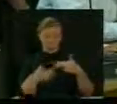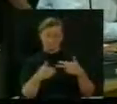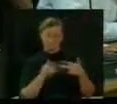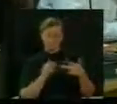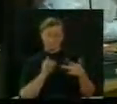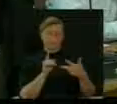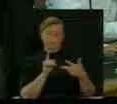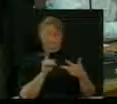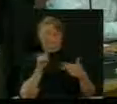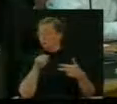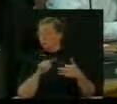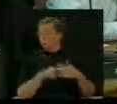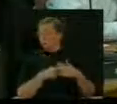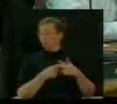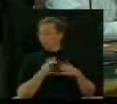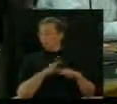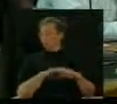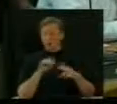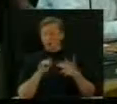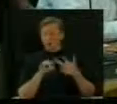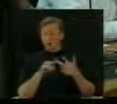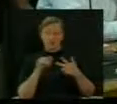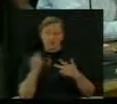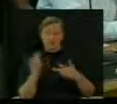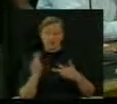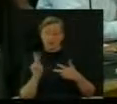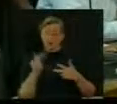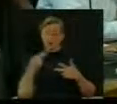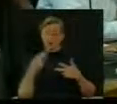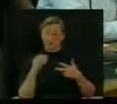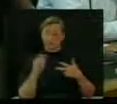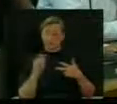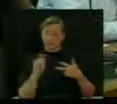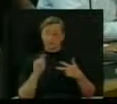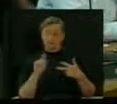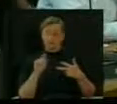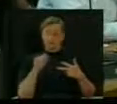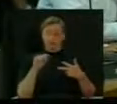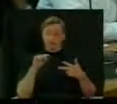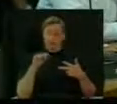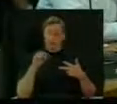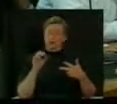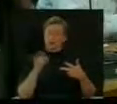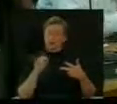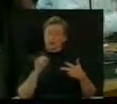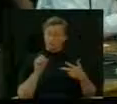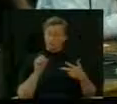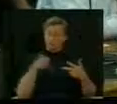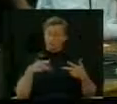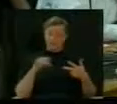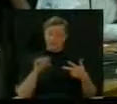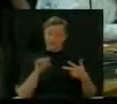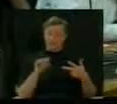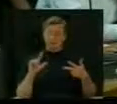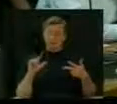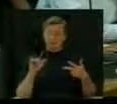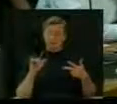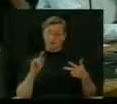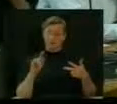Do you have an idea when this one may be finished? Not at this time. No, it's ongoing. Have you started on Knox hospitality